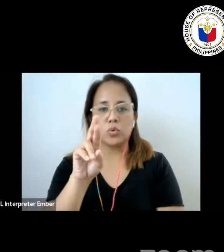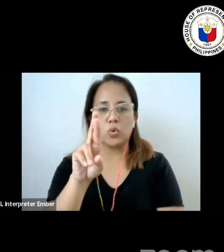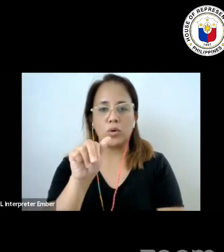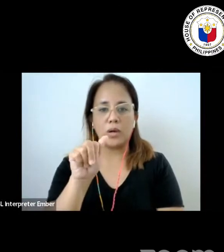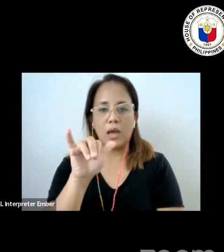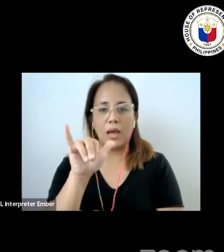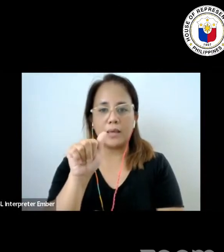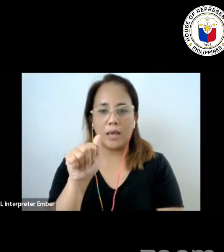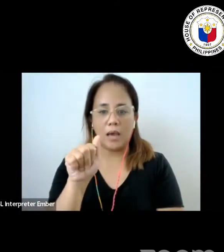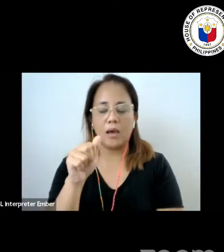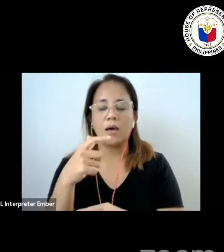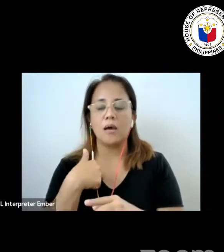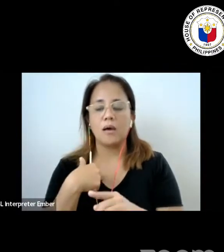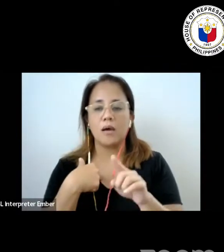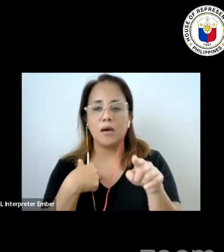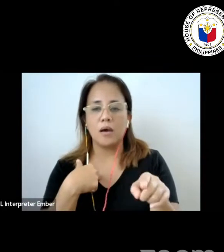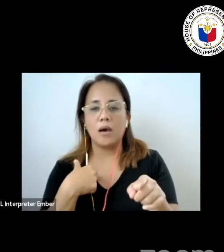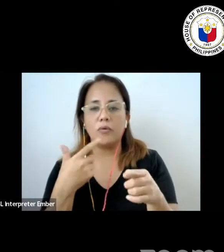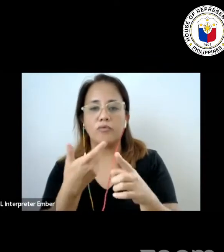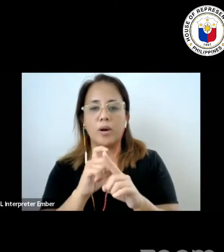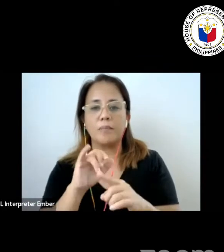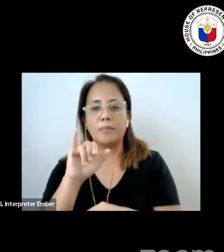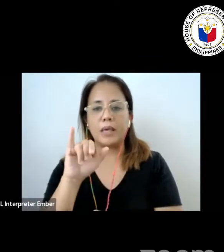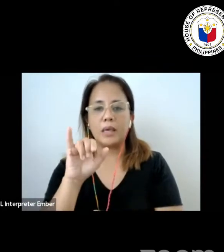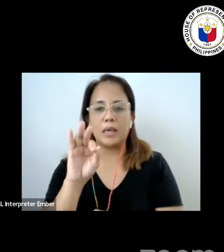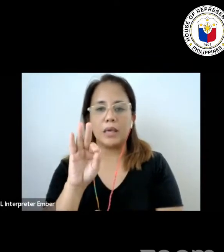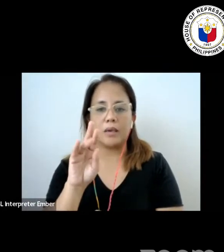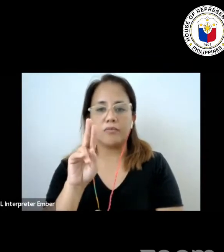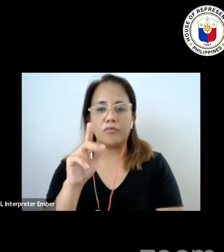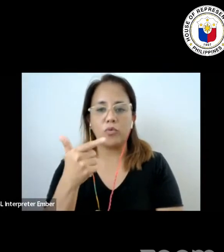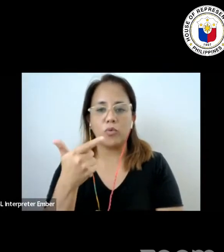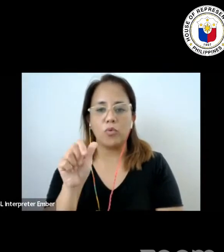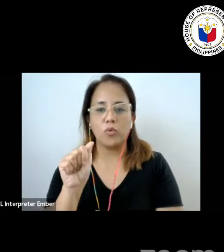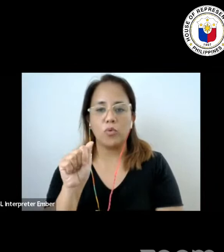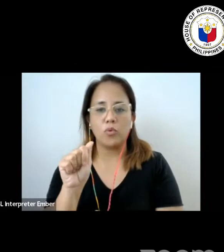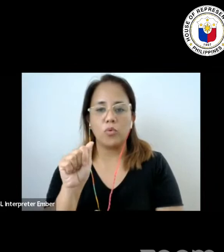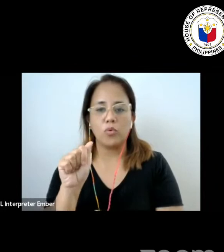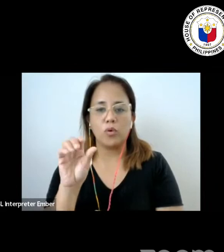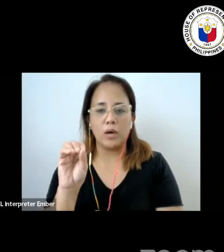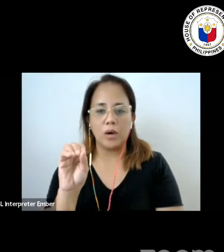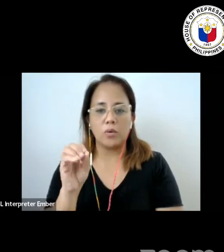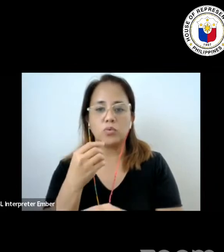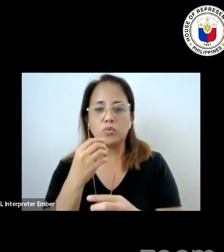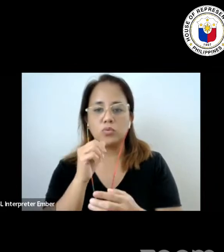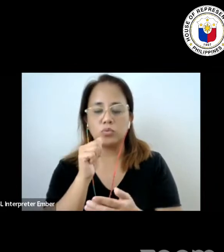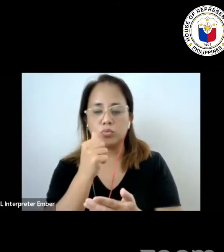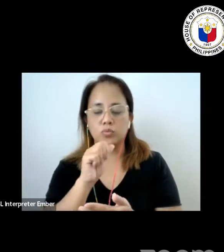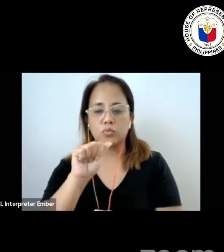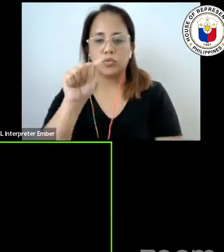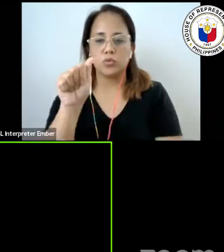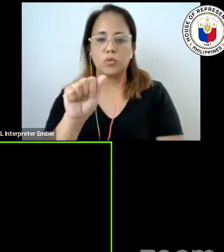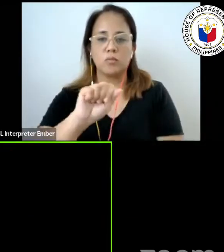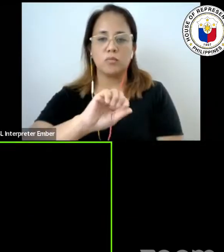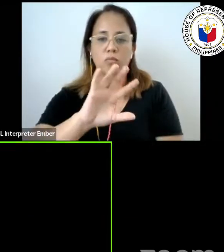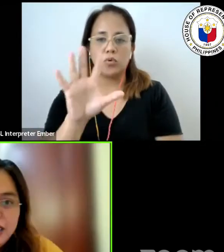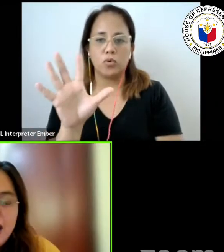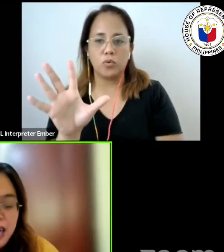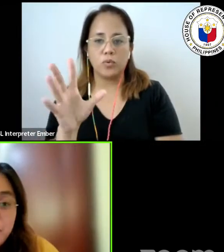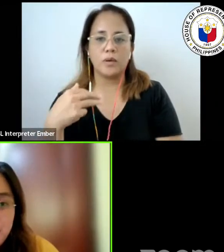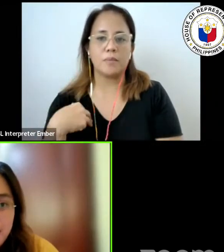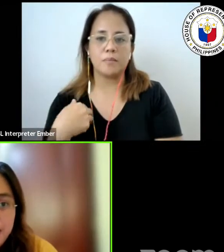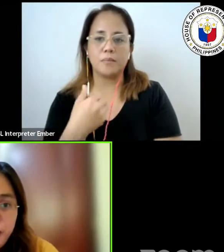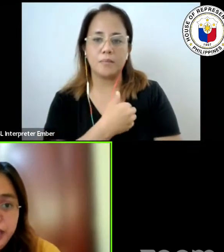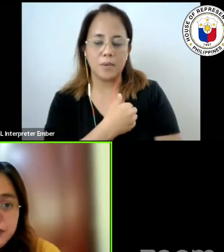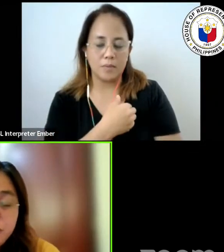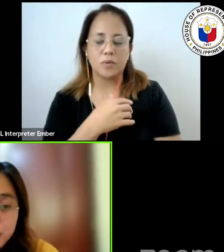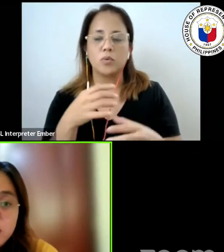Papulo, Schools Division Superintendent, Ifugao. Yes. Good morning, Mr. Chair and the members of the